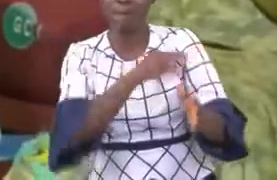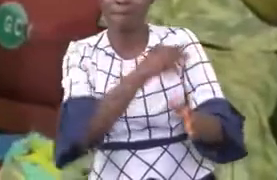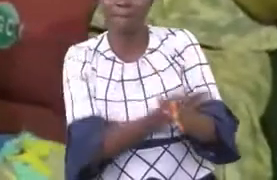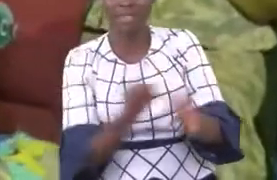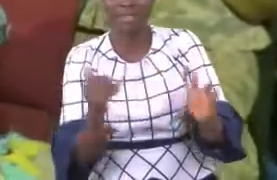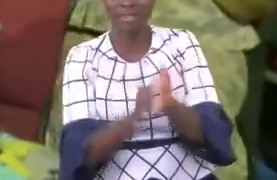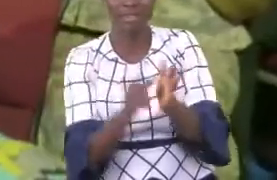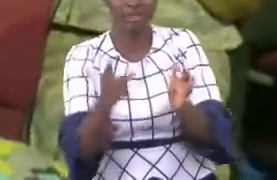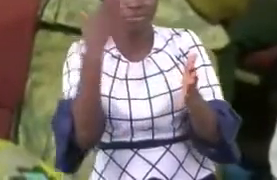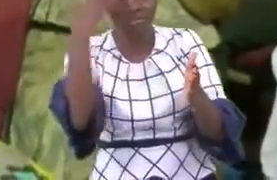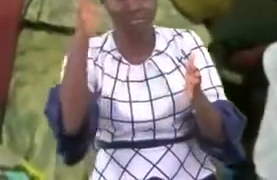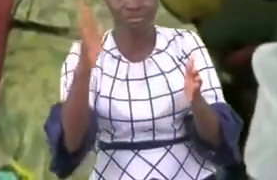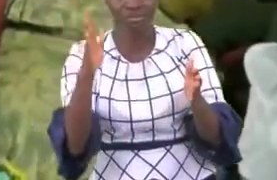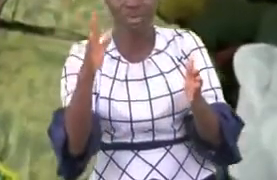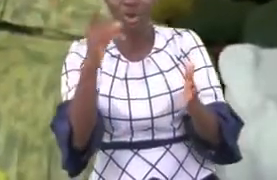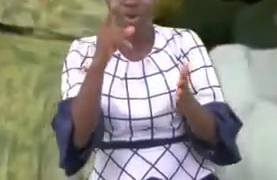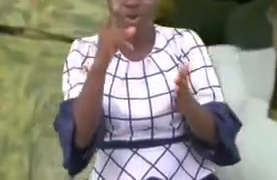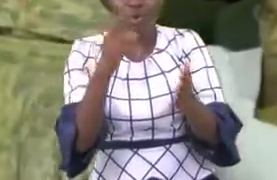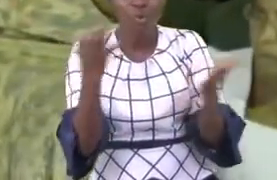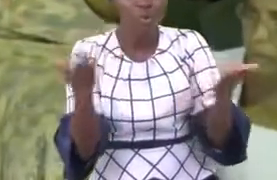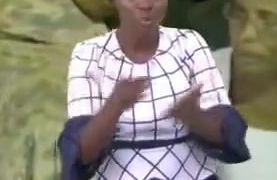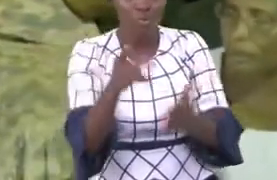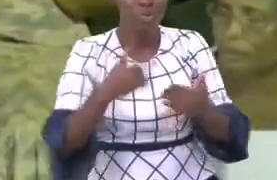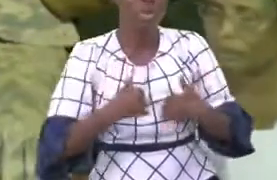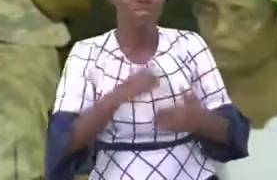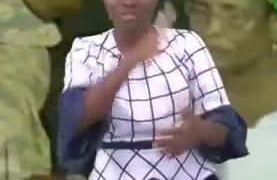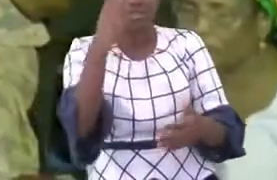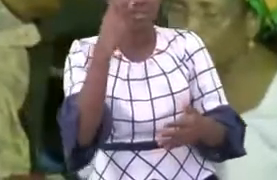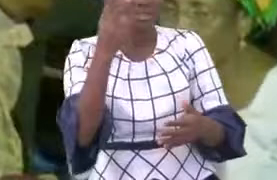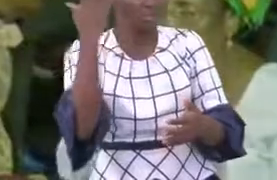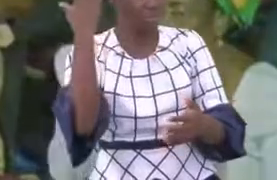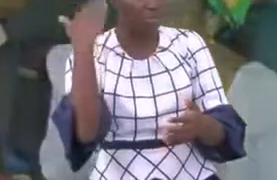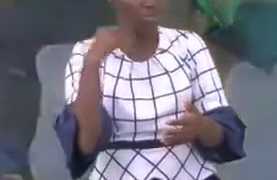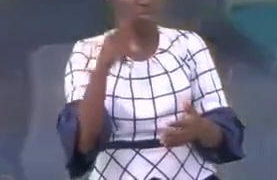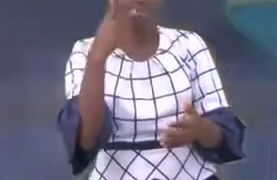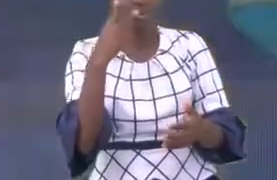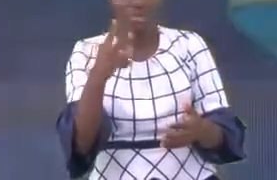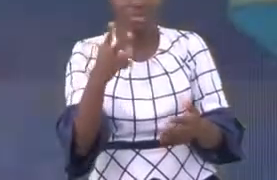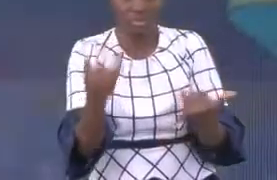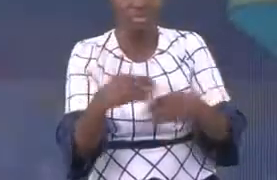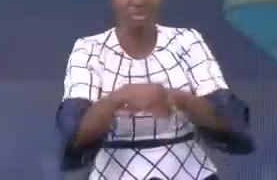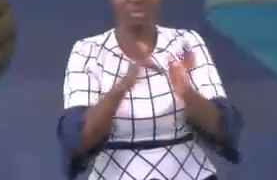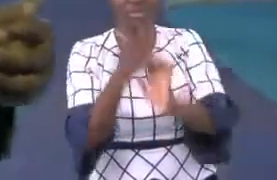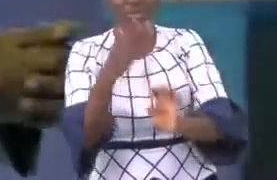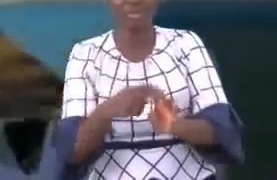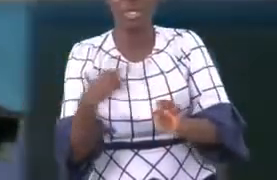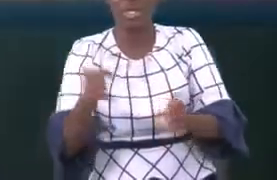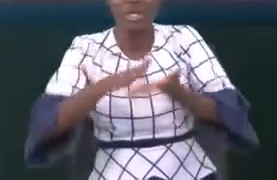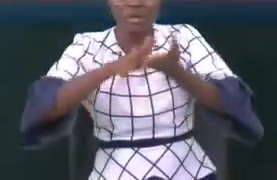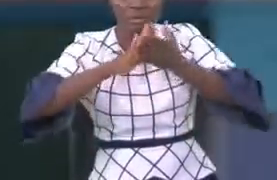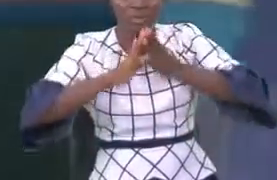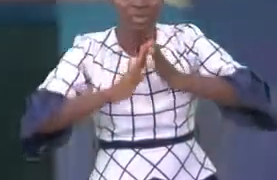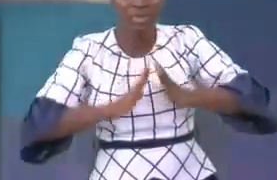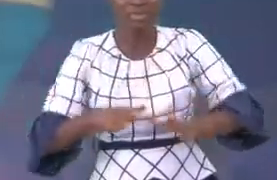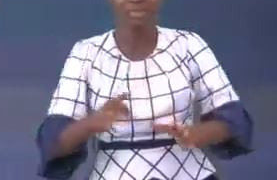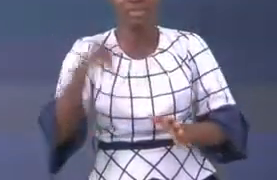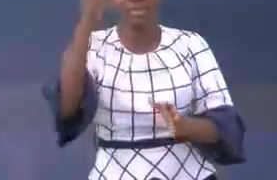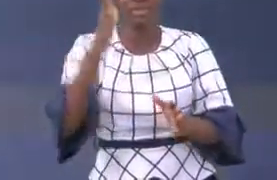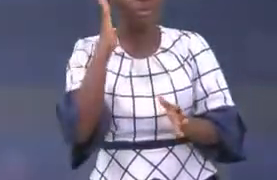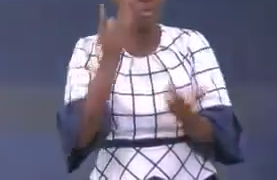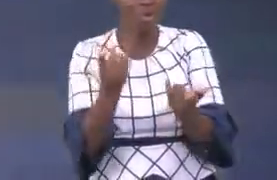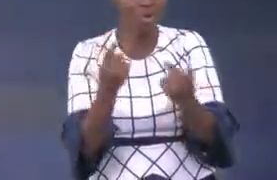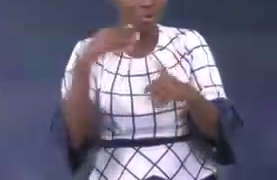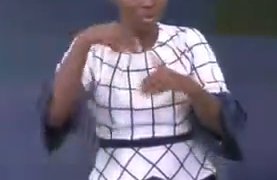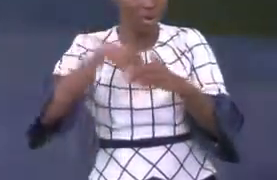The peace of God will come to your heart, and the joy of salvation will come to you